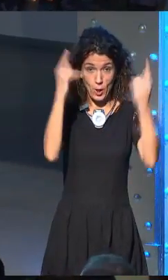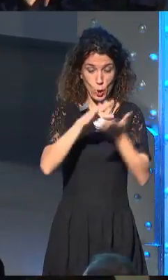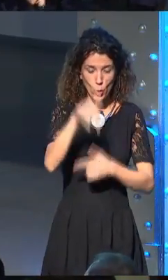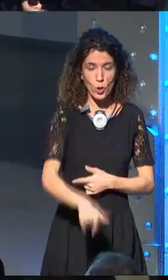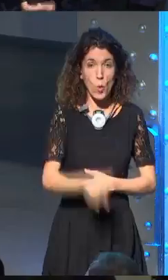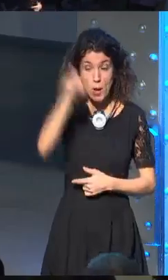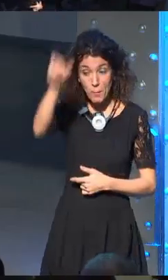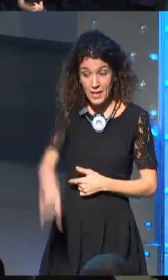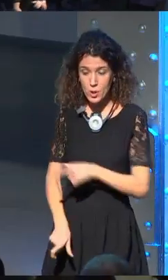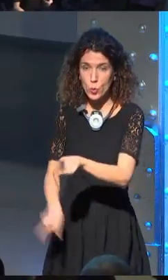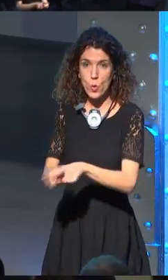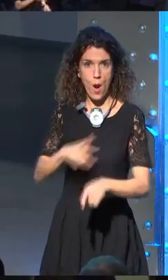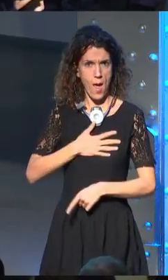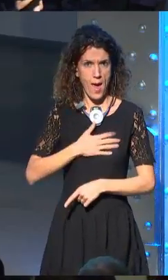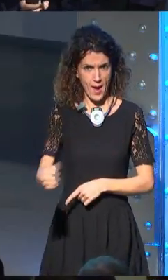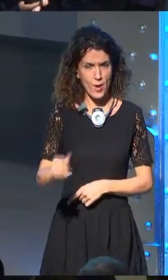it's